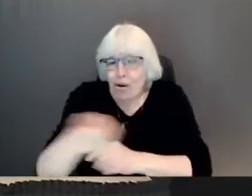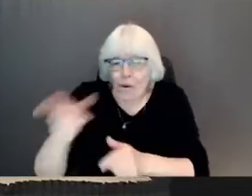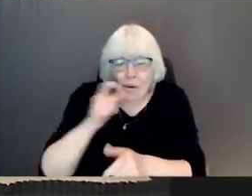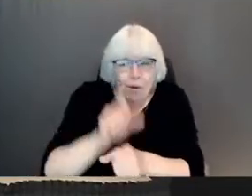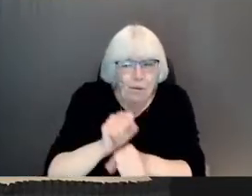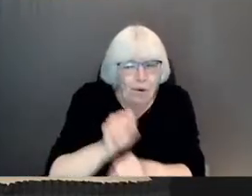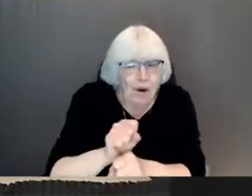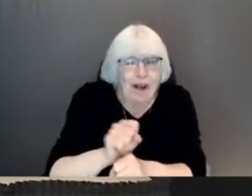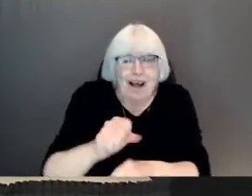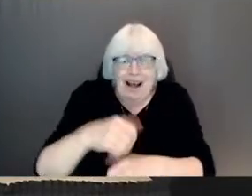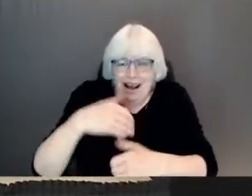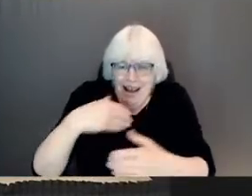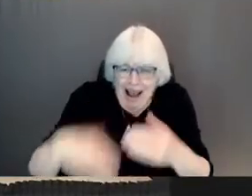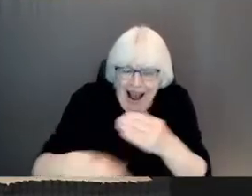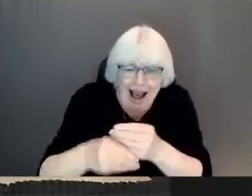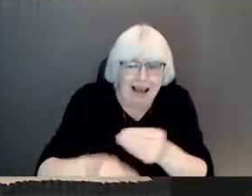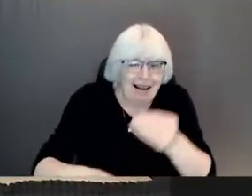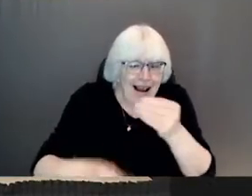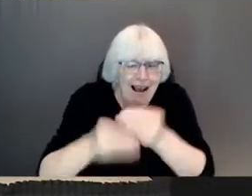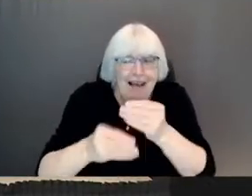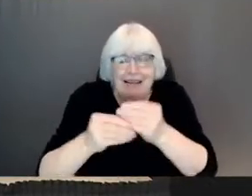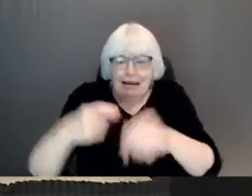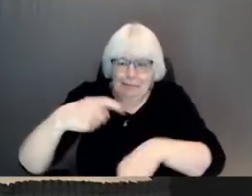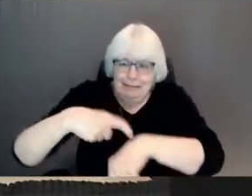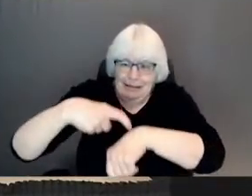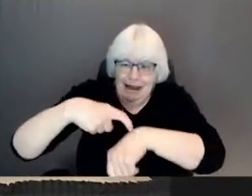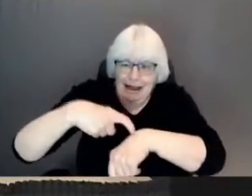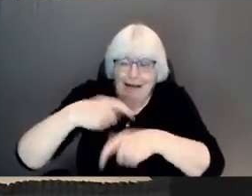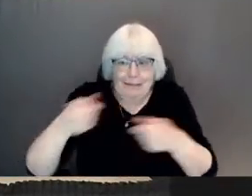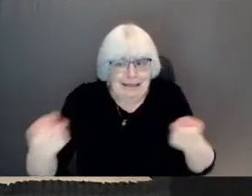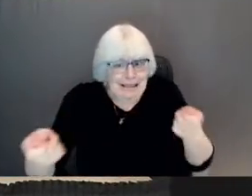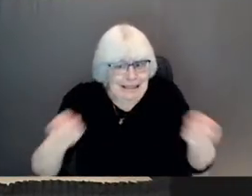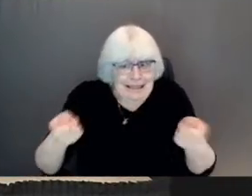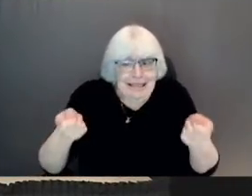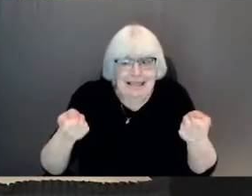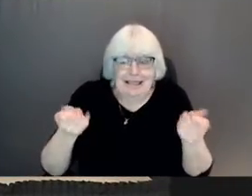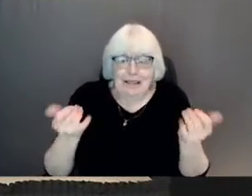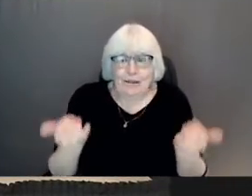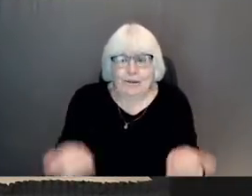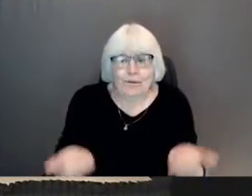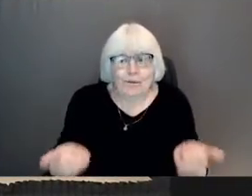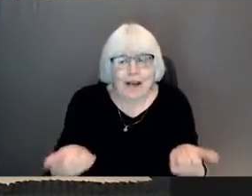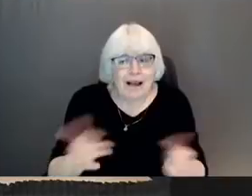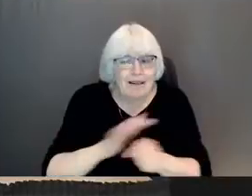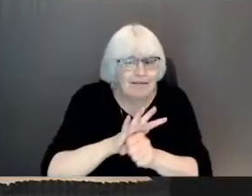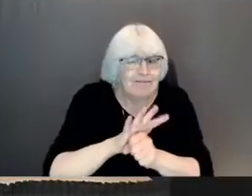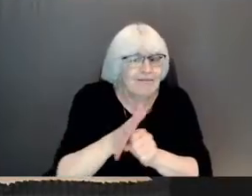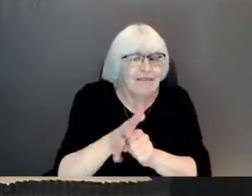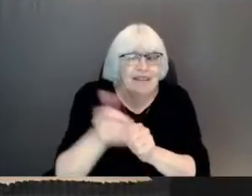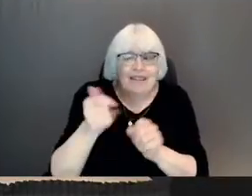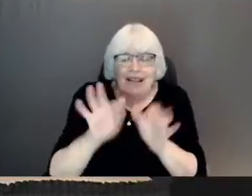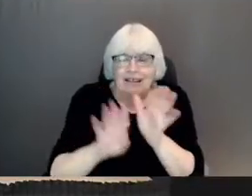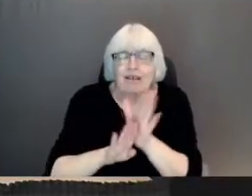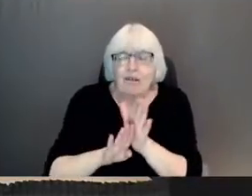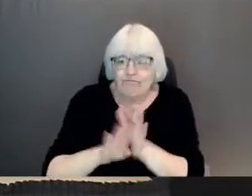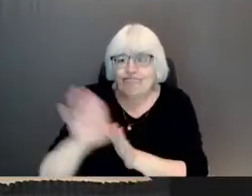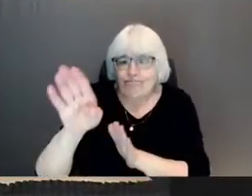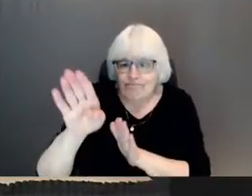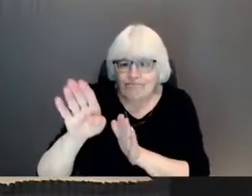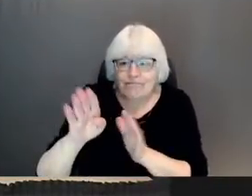an all hands on deck approach that we're taking to this. Yesterday, I met with Minister Lawrence